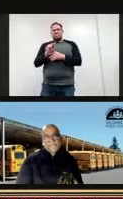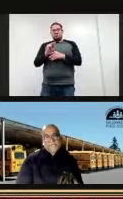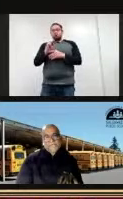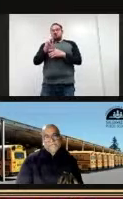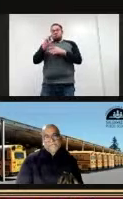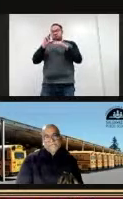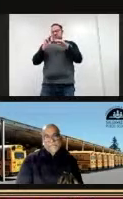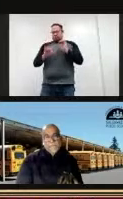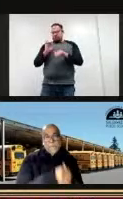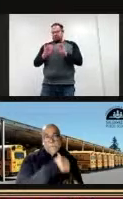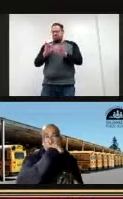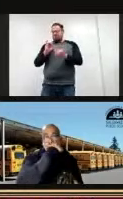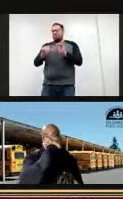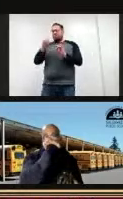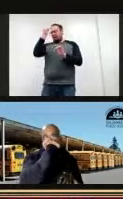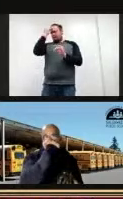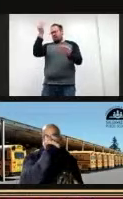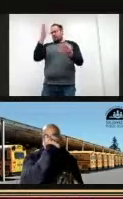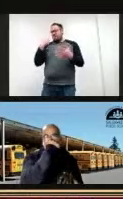us know